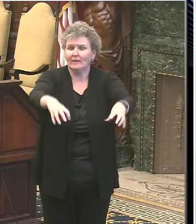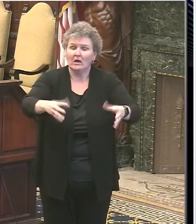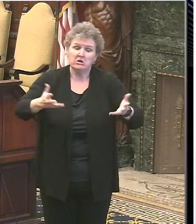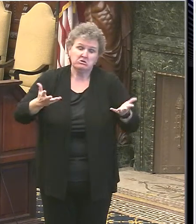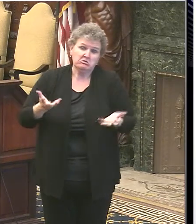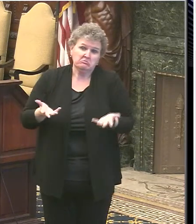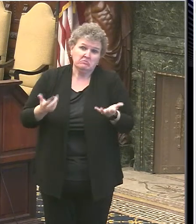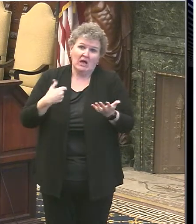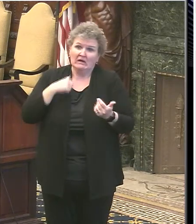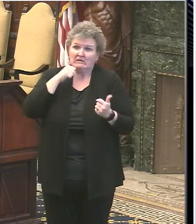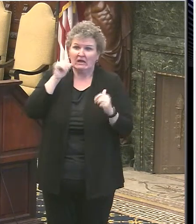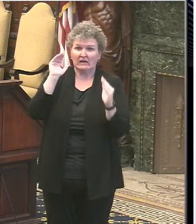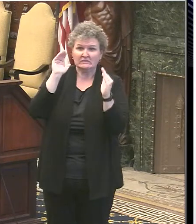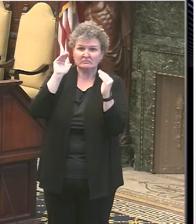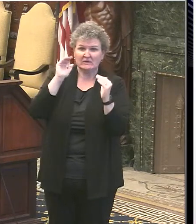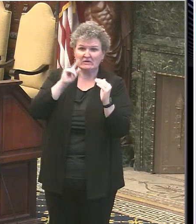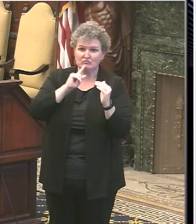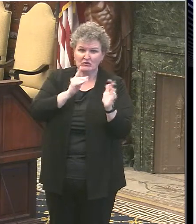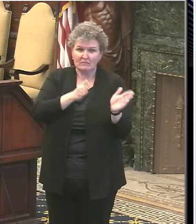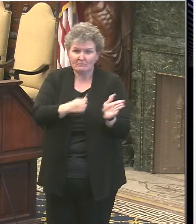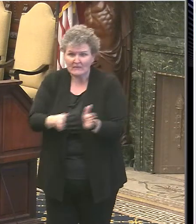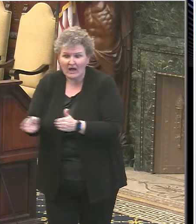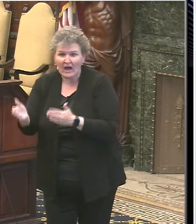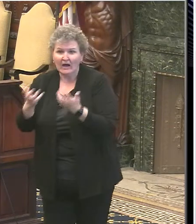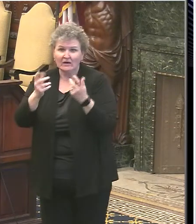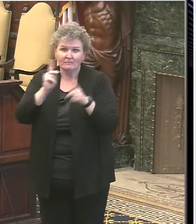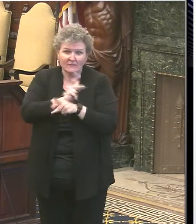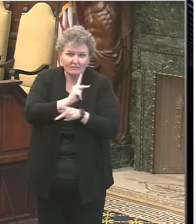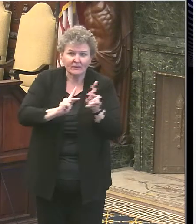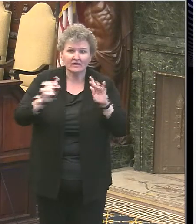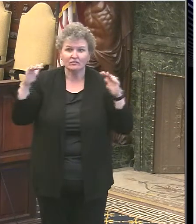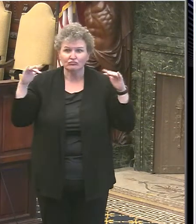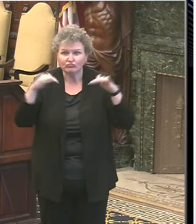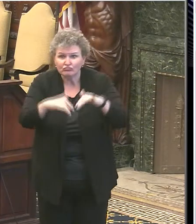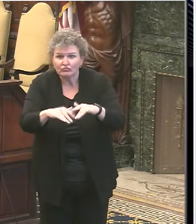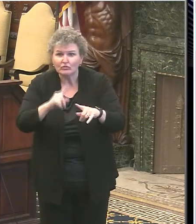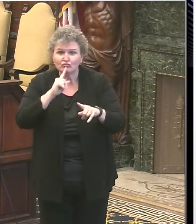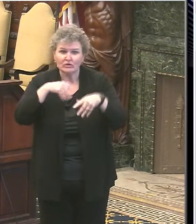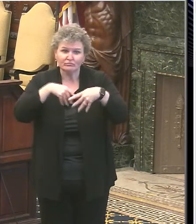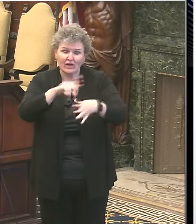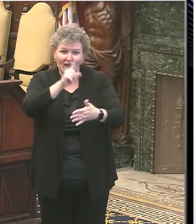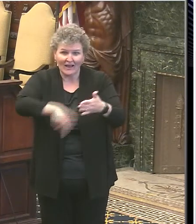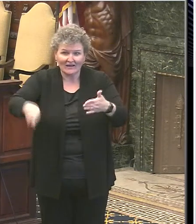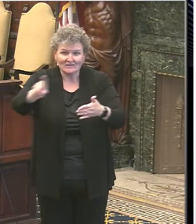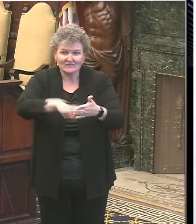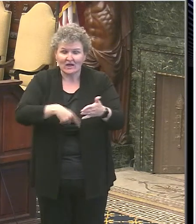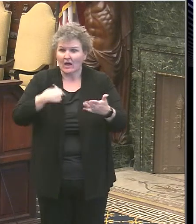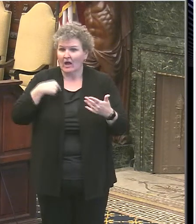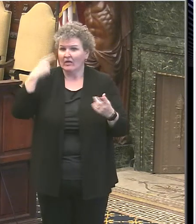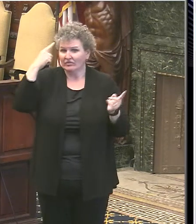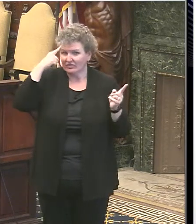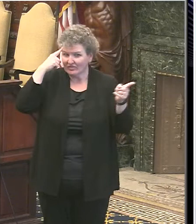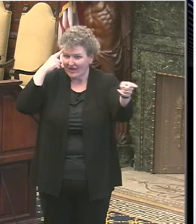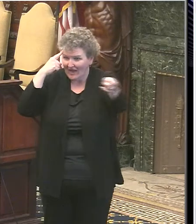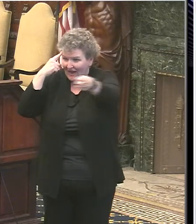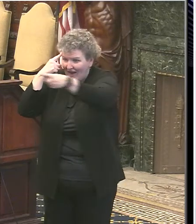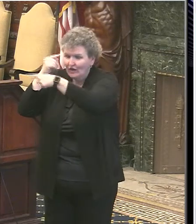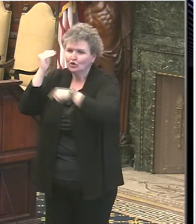really organized group of people to do anything, because when the parade was canceled, they knew that they didn't have to